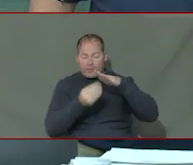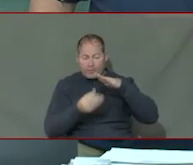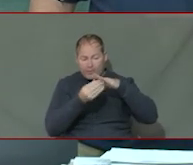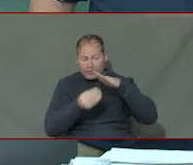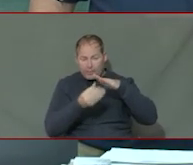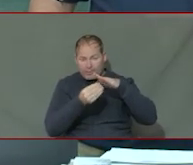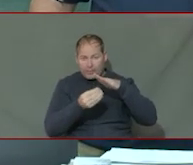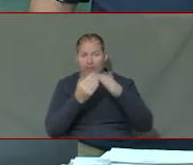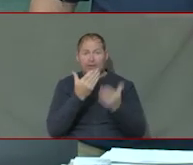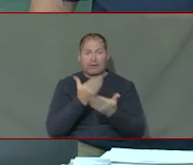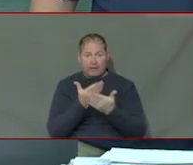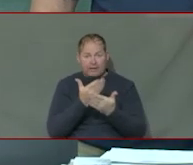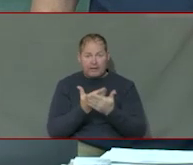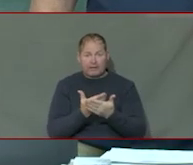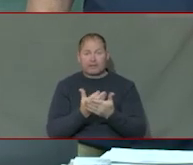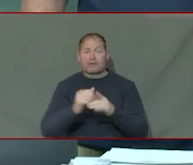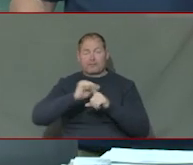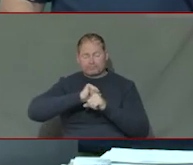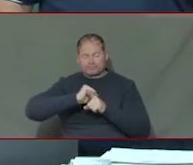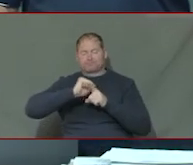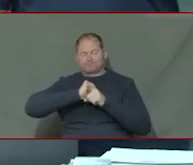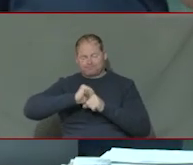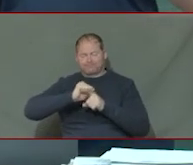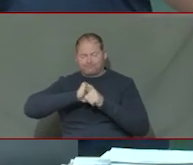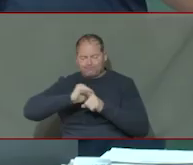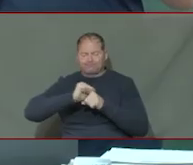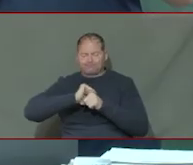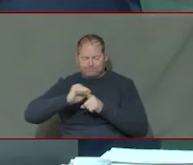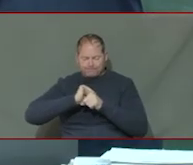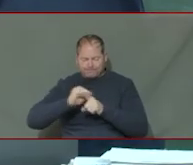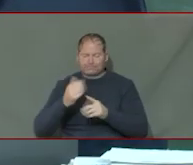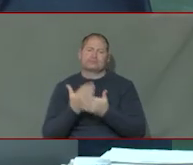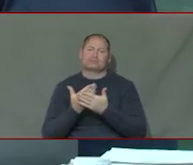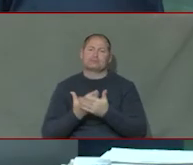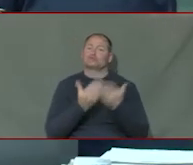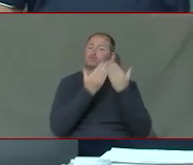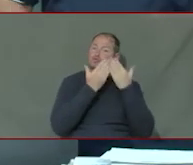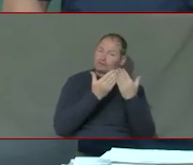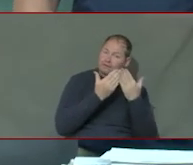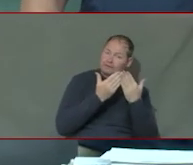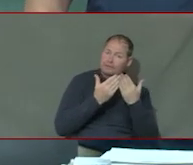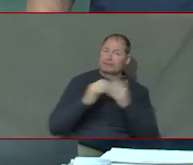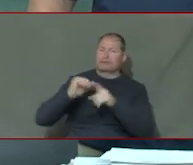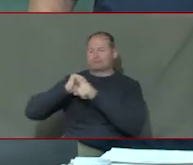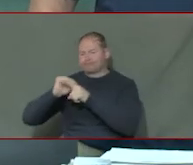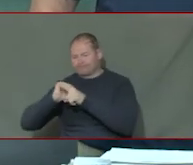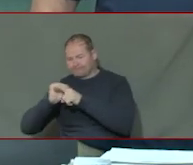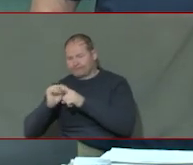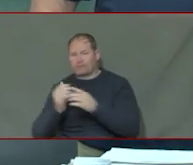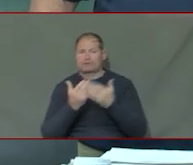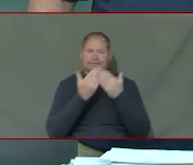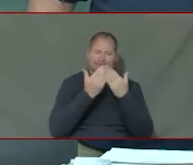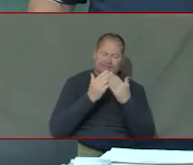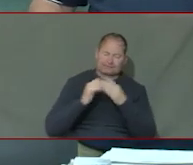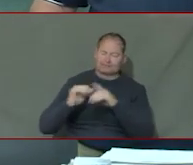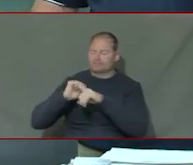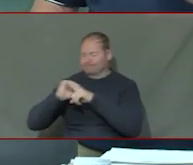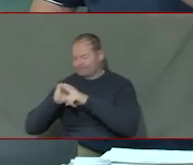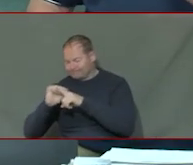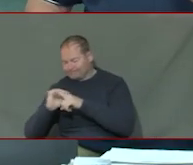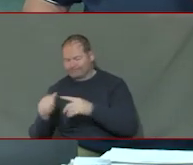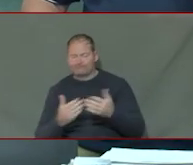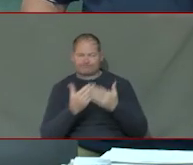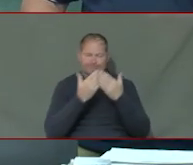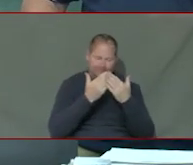subjects for many years. I recommend you focus on the years from 2021 up